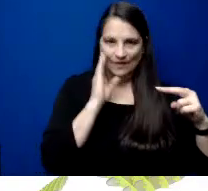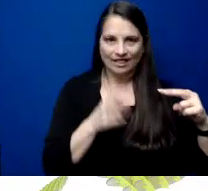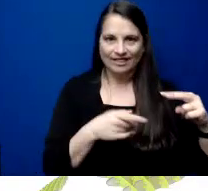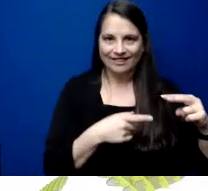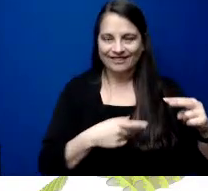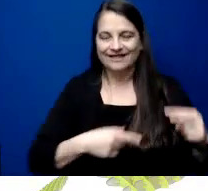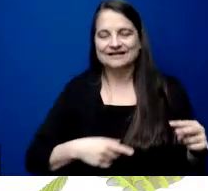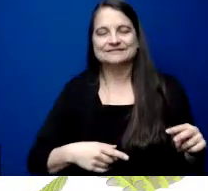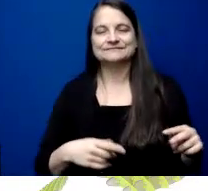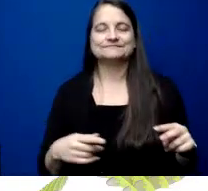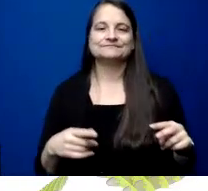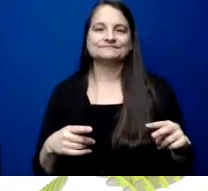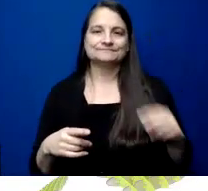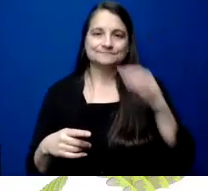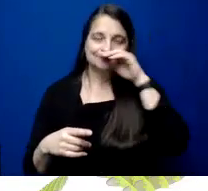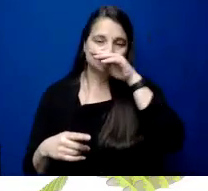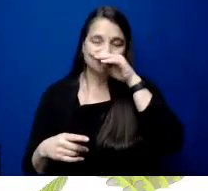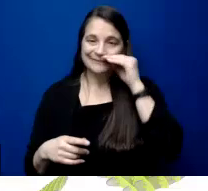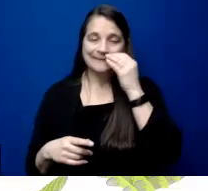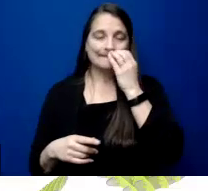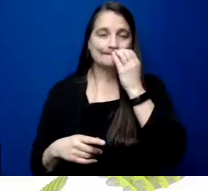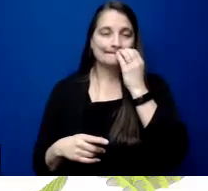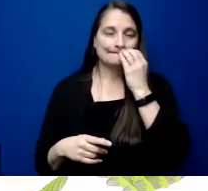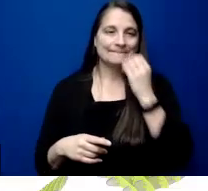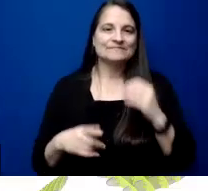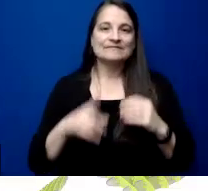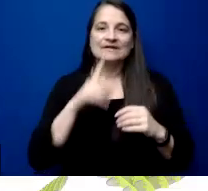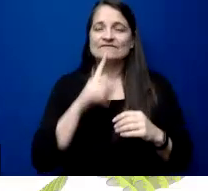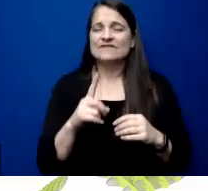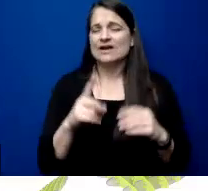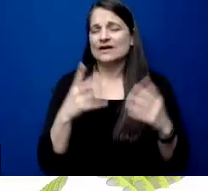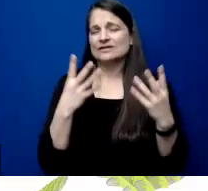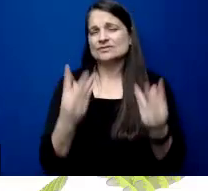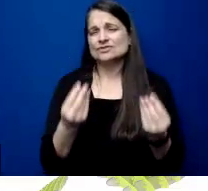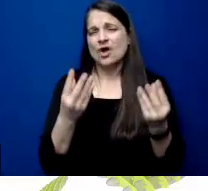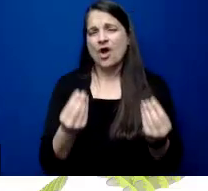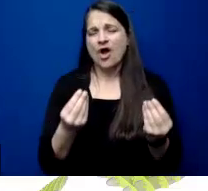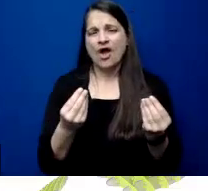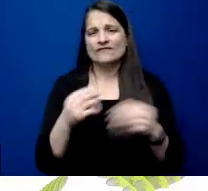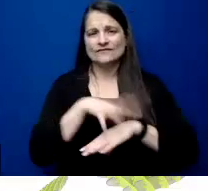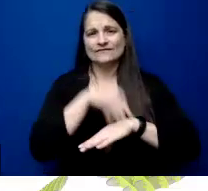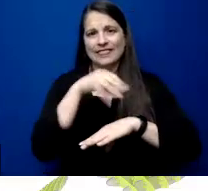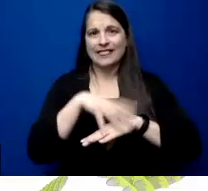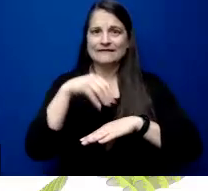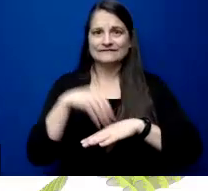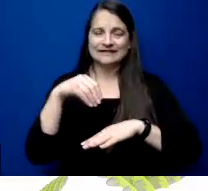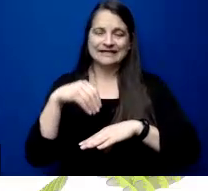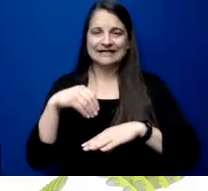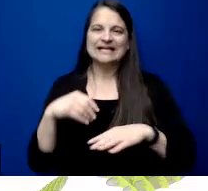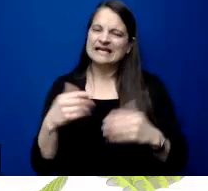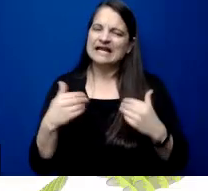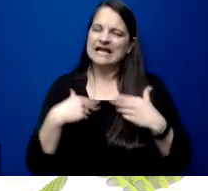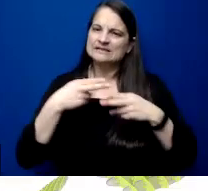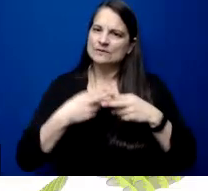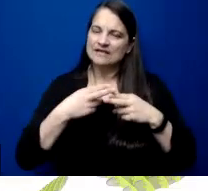And it's a very soft, fluffy creature and is a little bit weighted. So when you sit